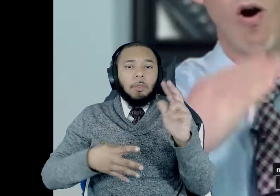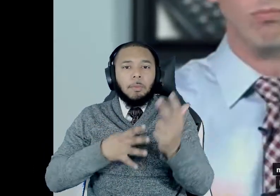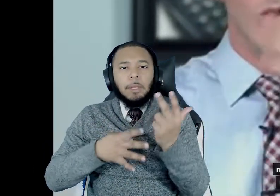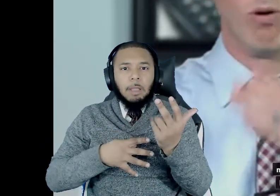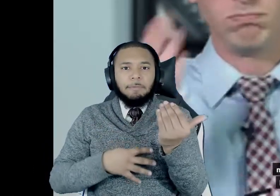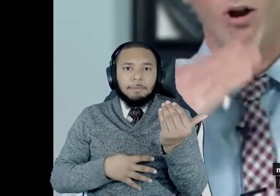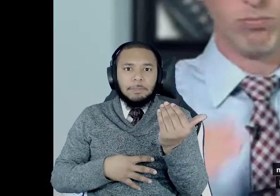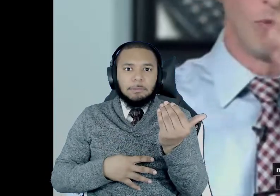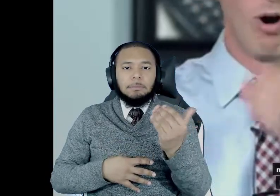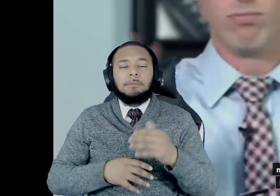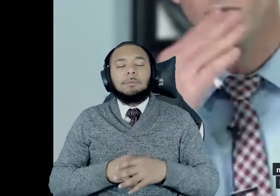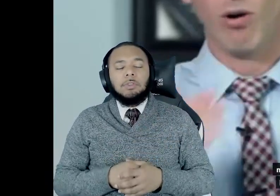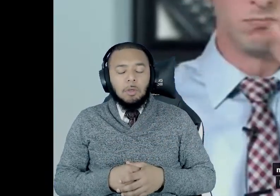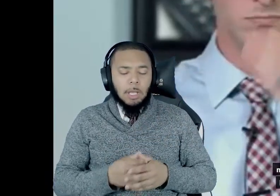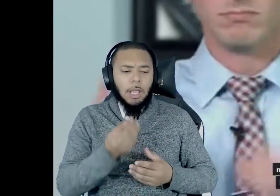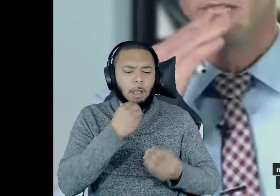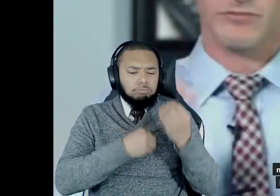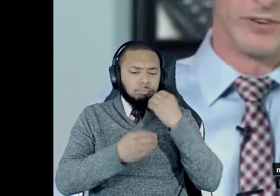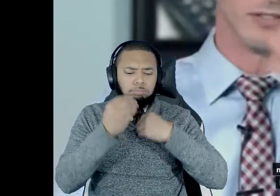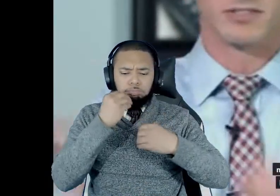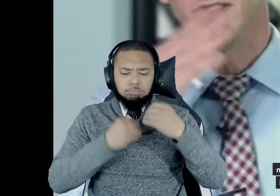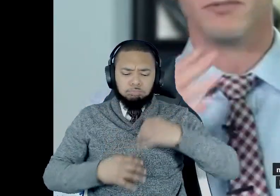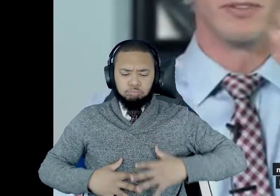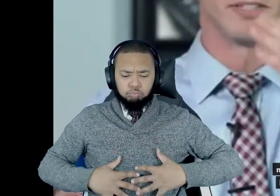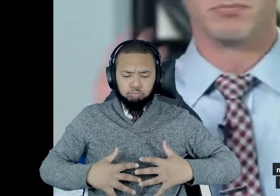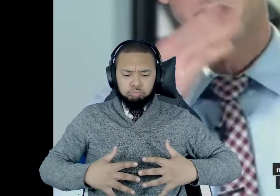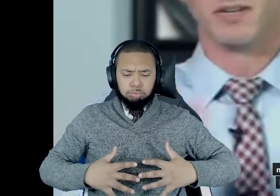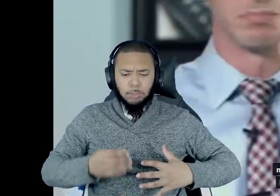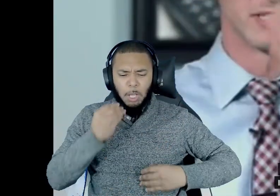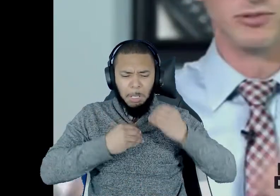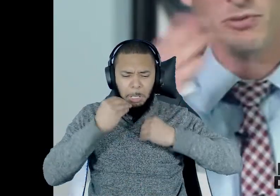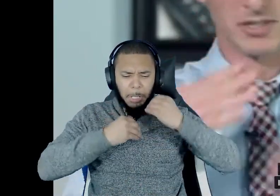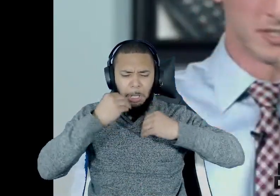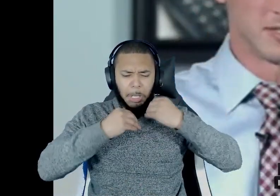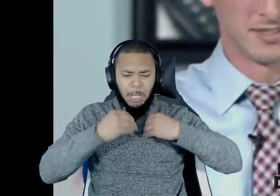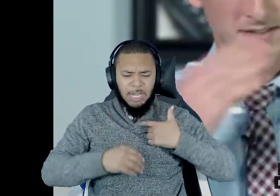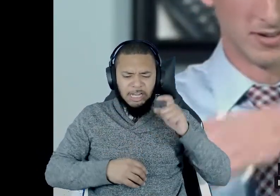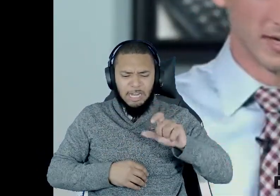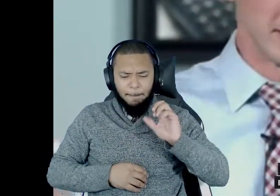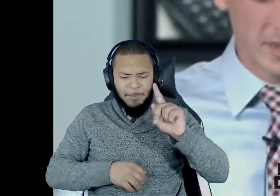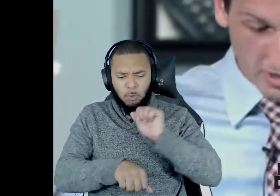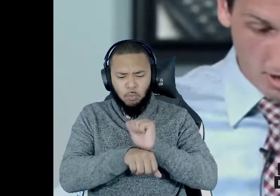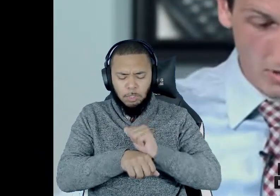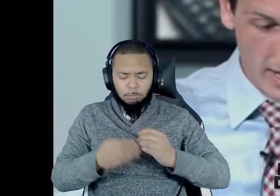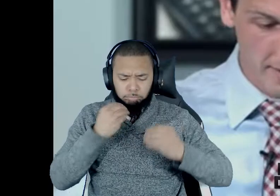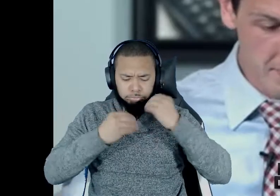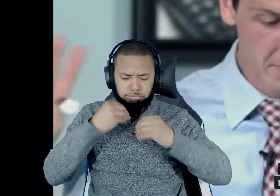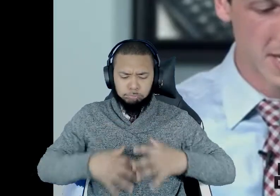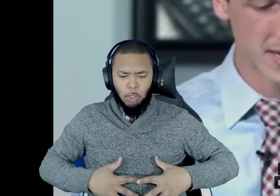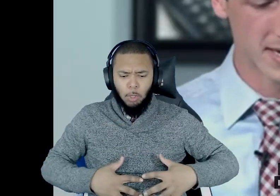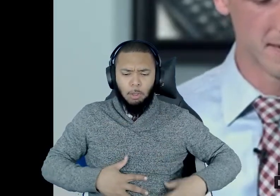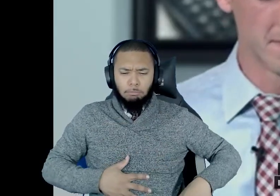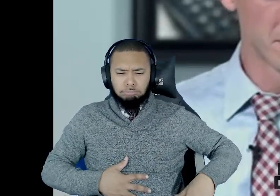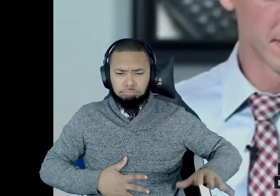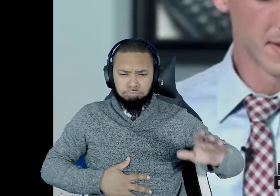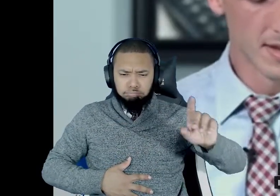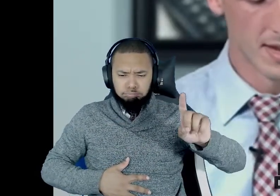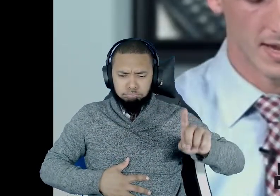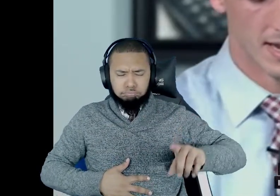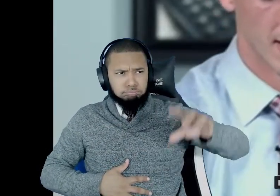eat. Eat fast, must get back to work. All right, and then you're like, okay, I'm done